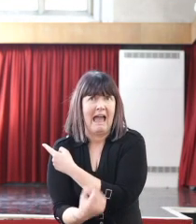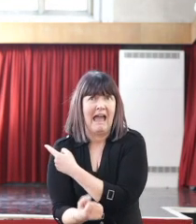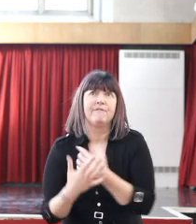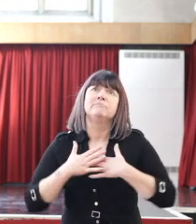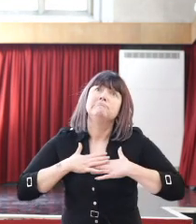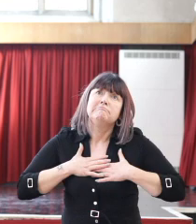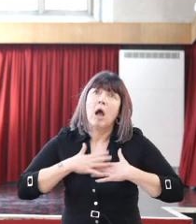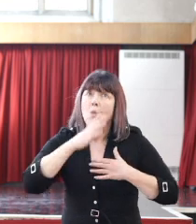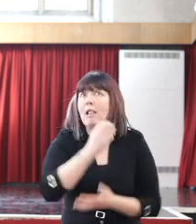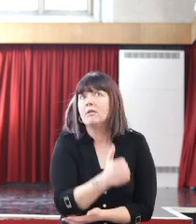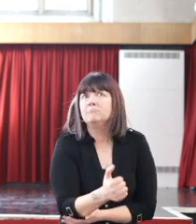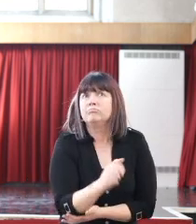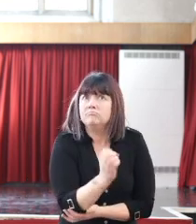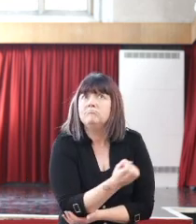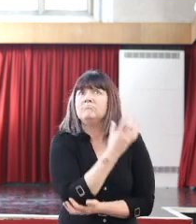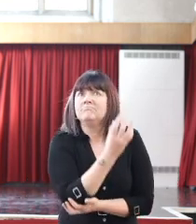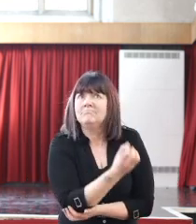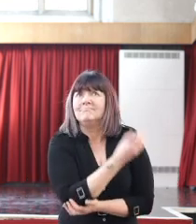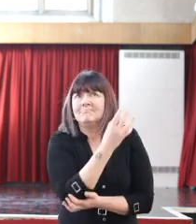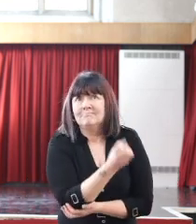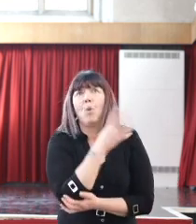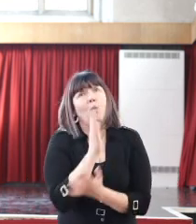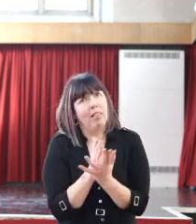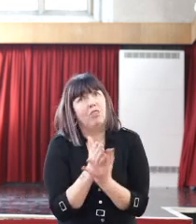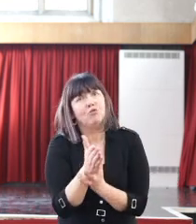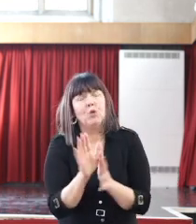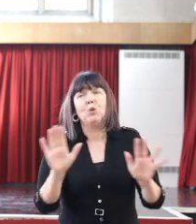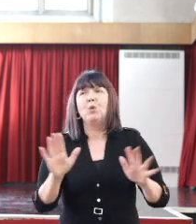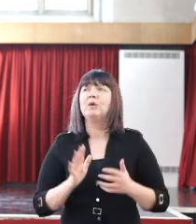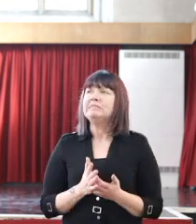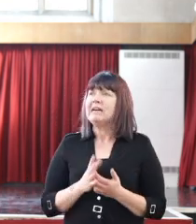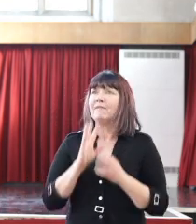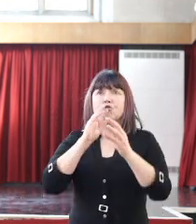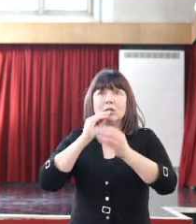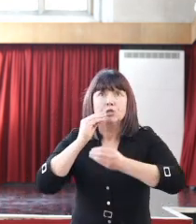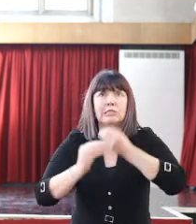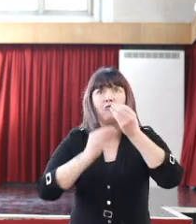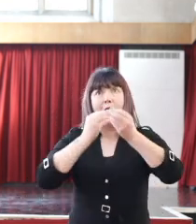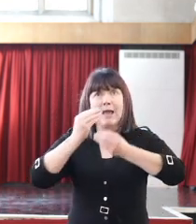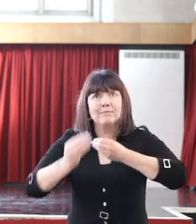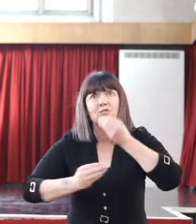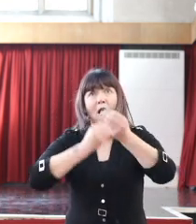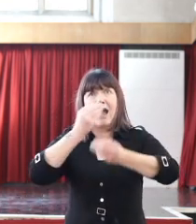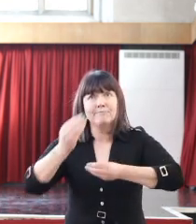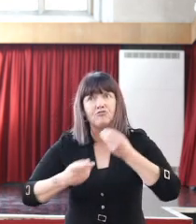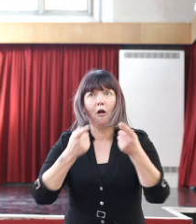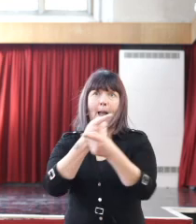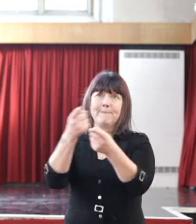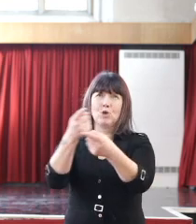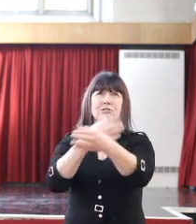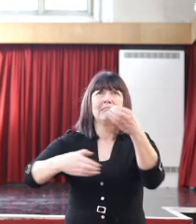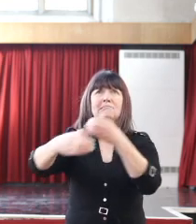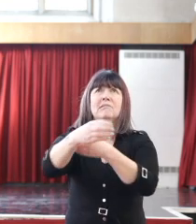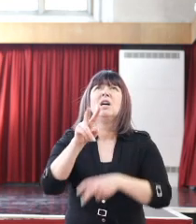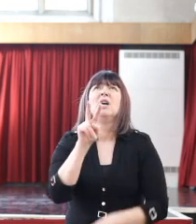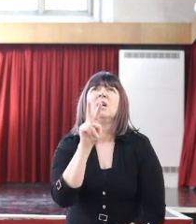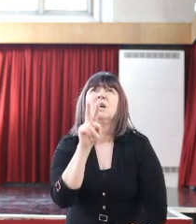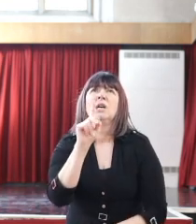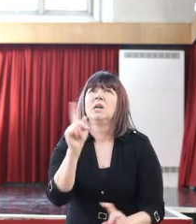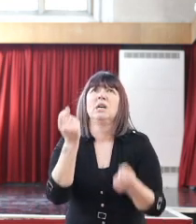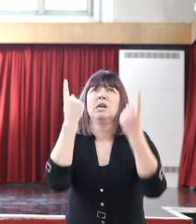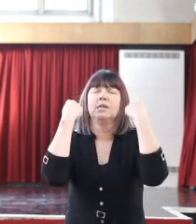my beautiful slide deck, and I'll have to do my best description to try and explain what it is. We